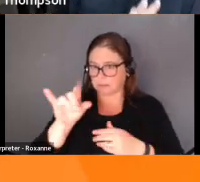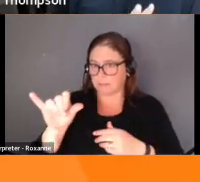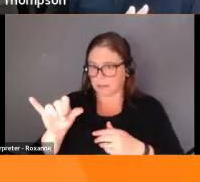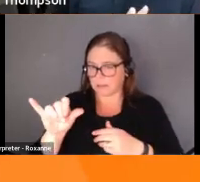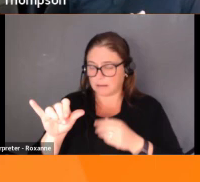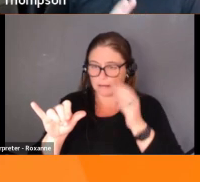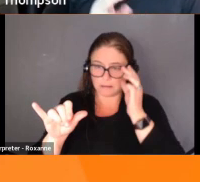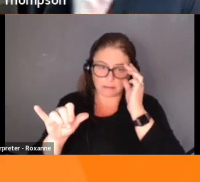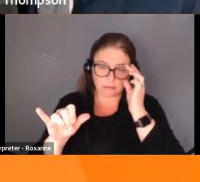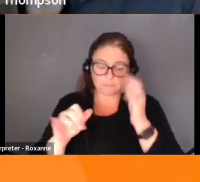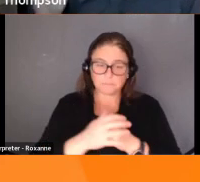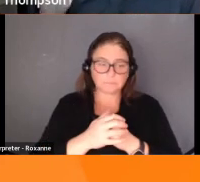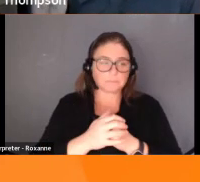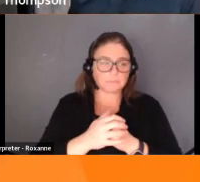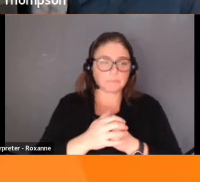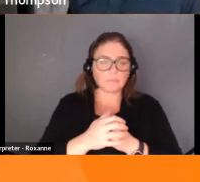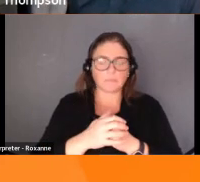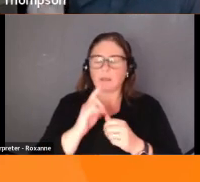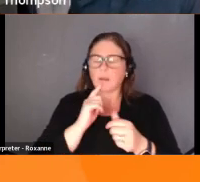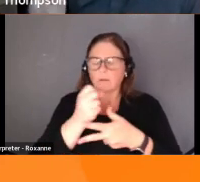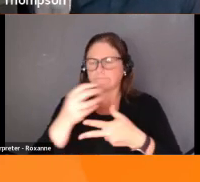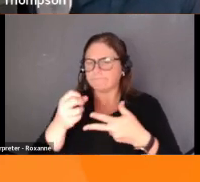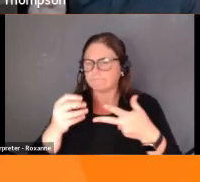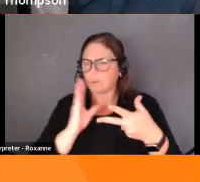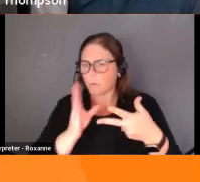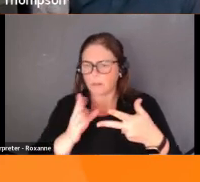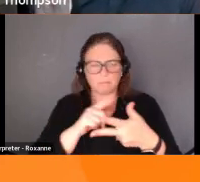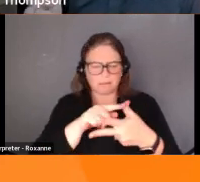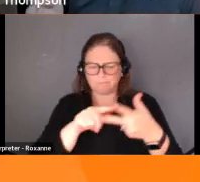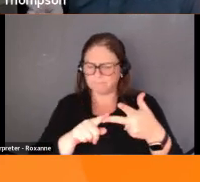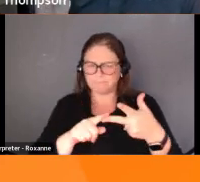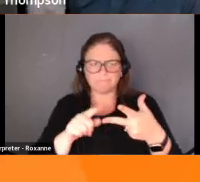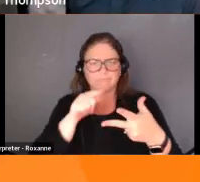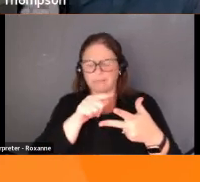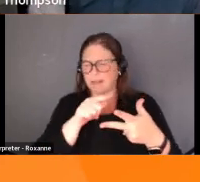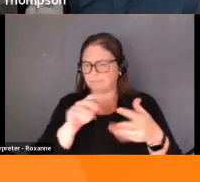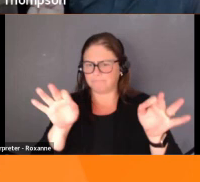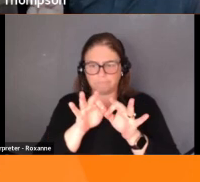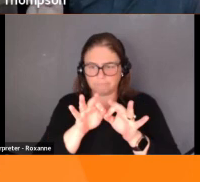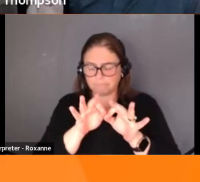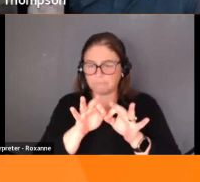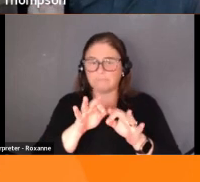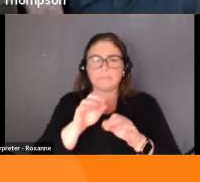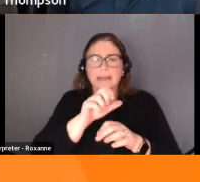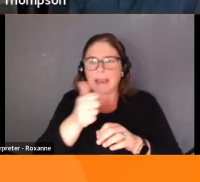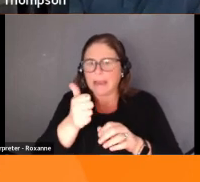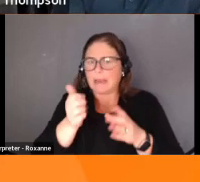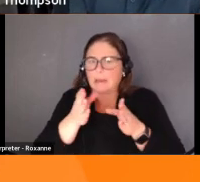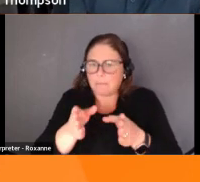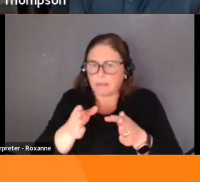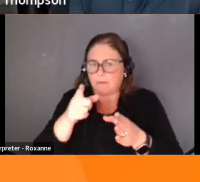these in more detail, but these are really the fundamentals of any channel strategy, and Amazon is just another channel.